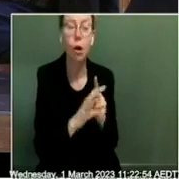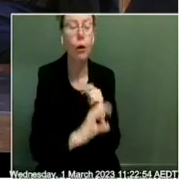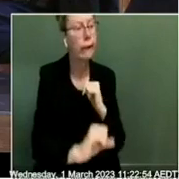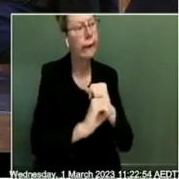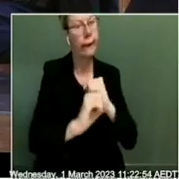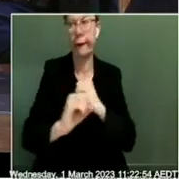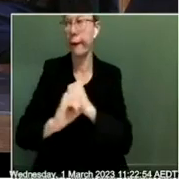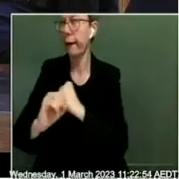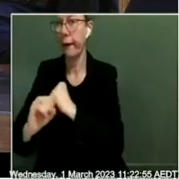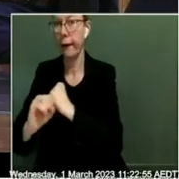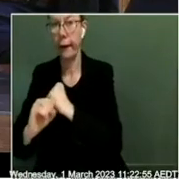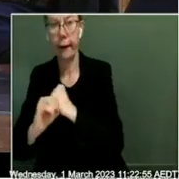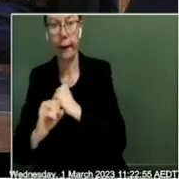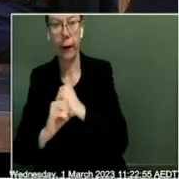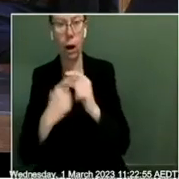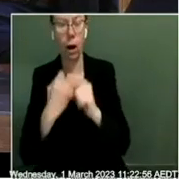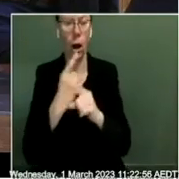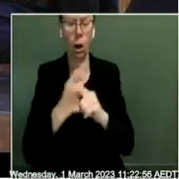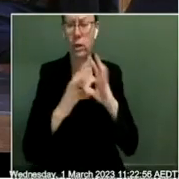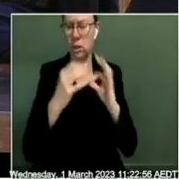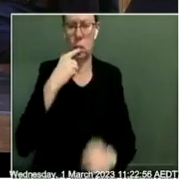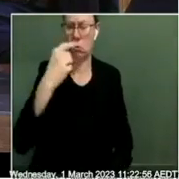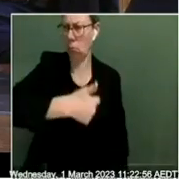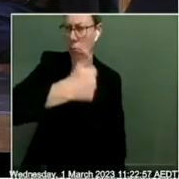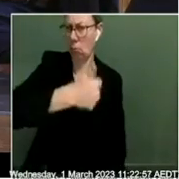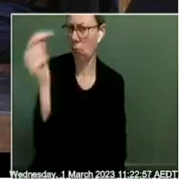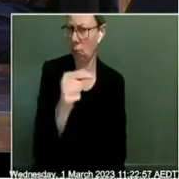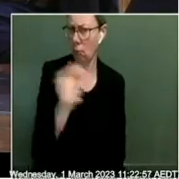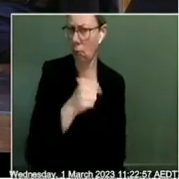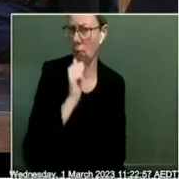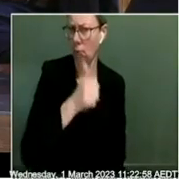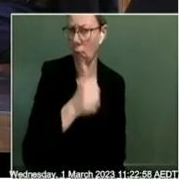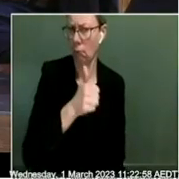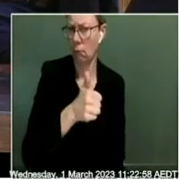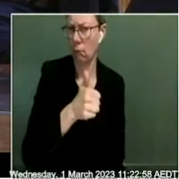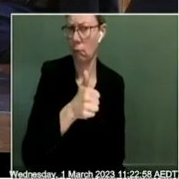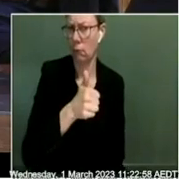institution and the leaders there who have no